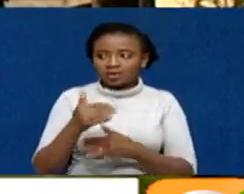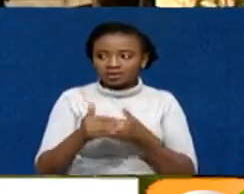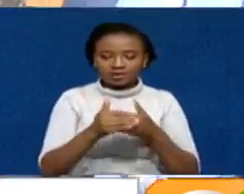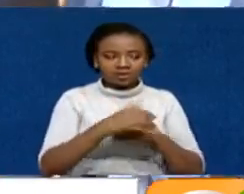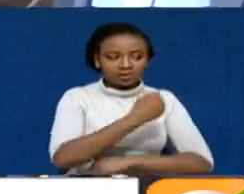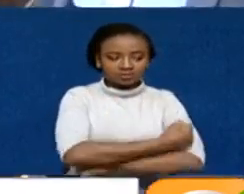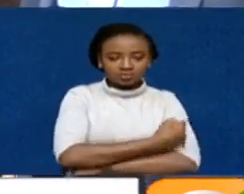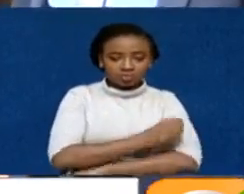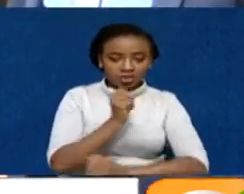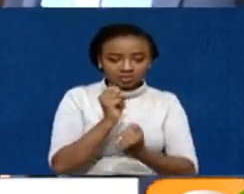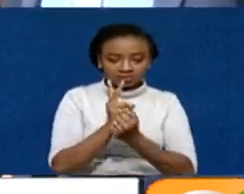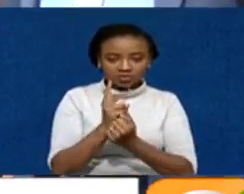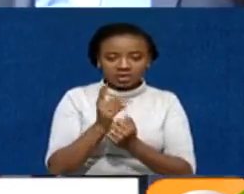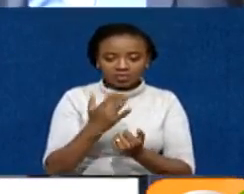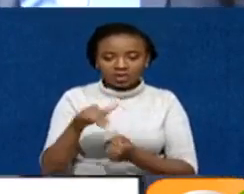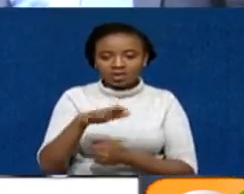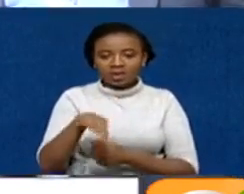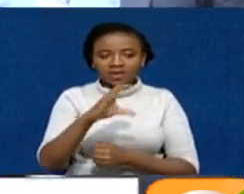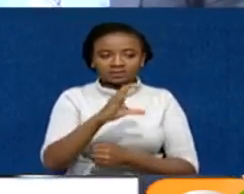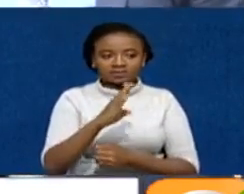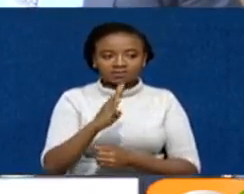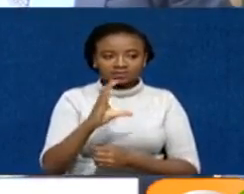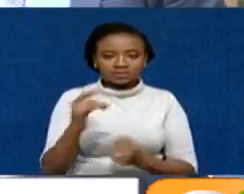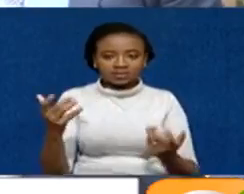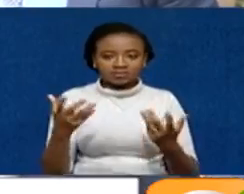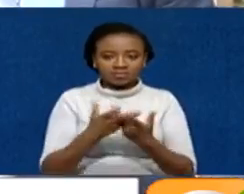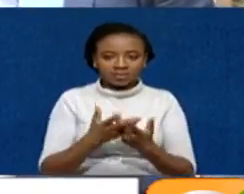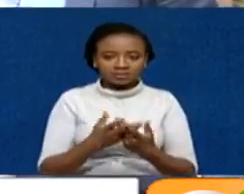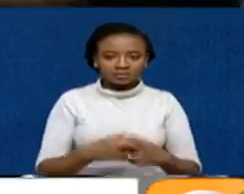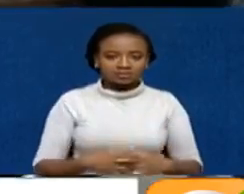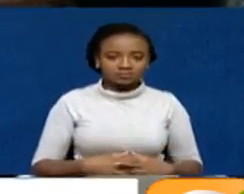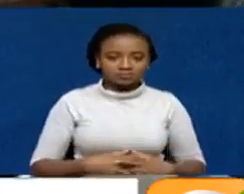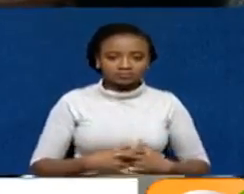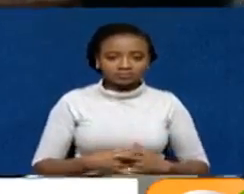classrooms have been constructed. Stephen Letoo, Citizen TV.